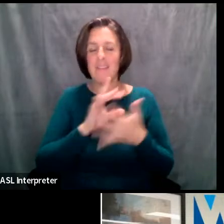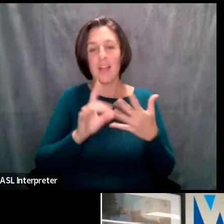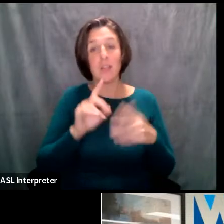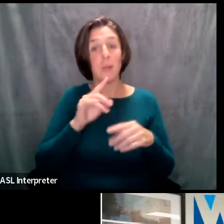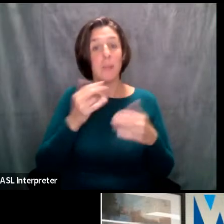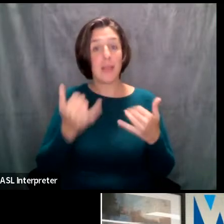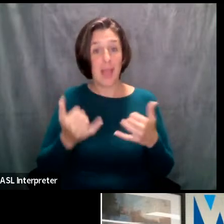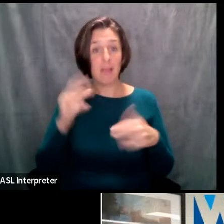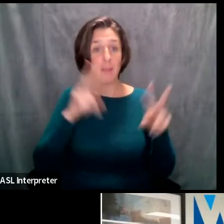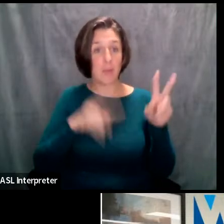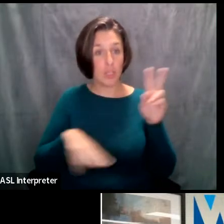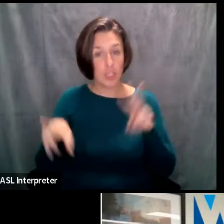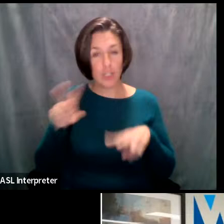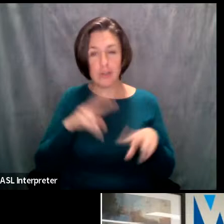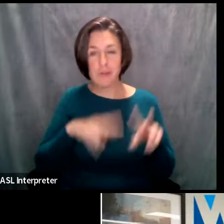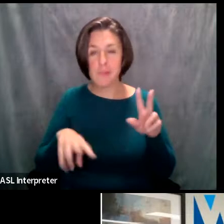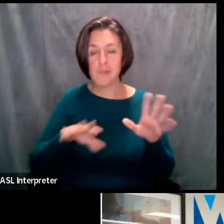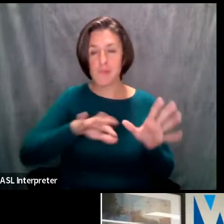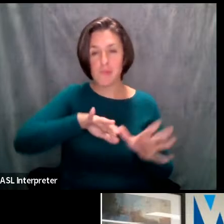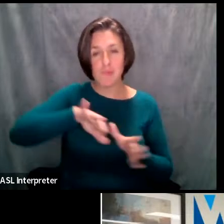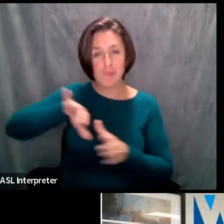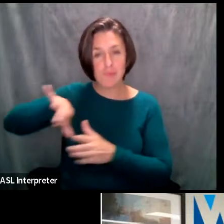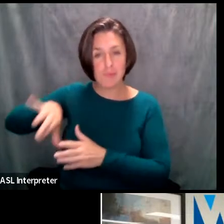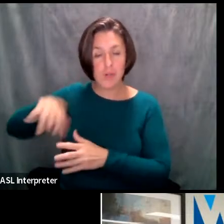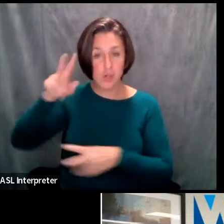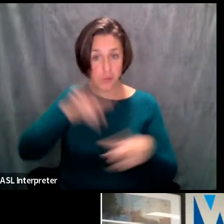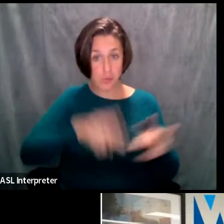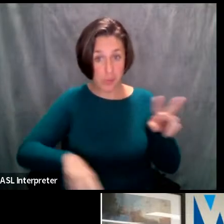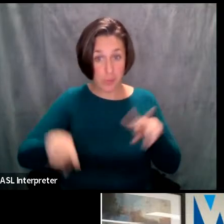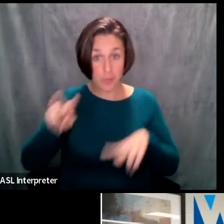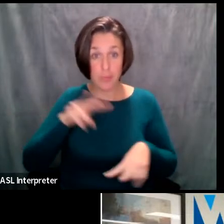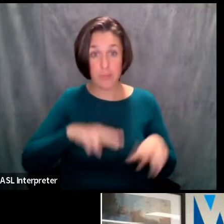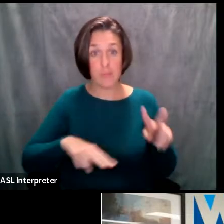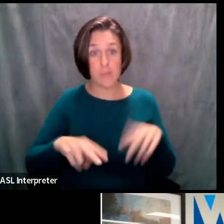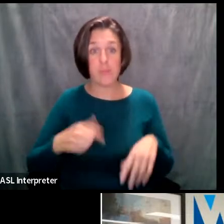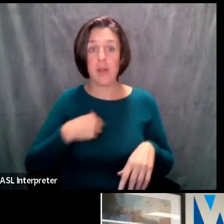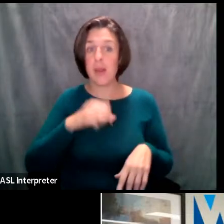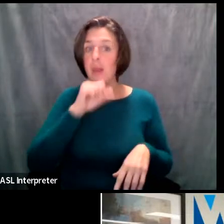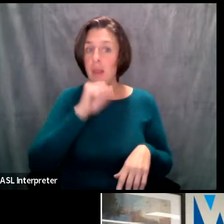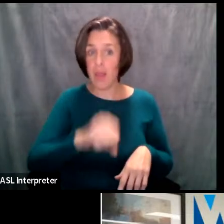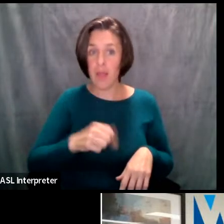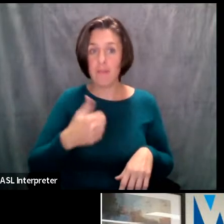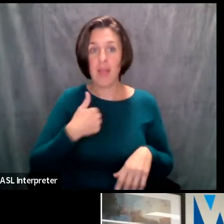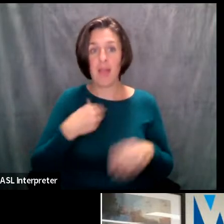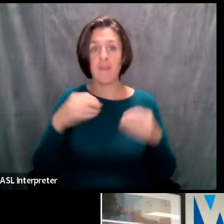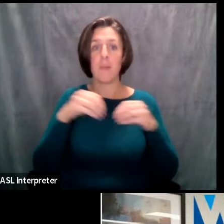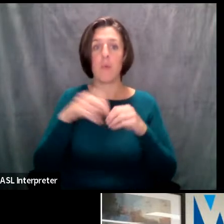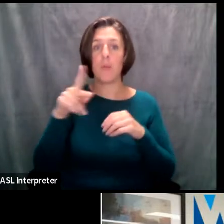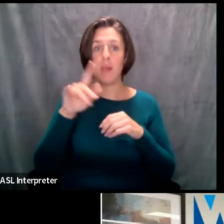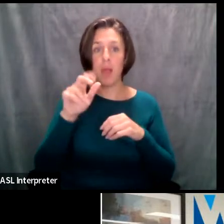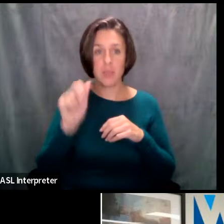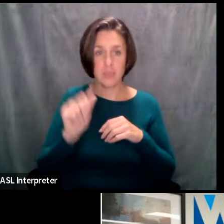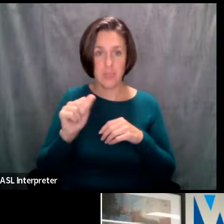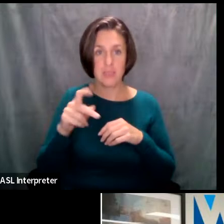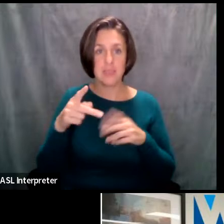I mean, then take all that aside, looking at this, I love that there's more plaza space. There's